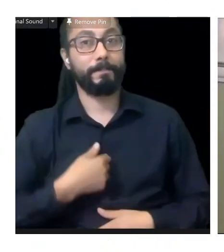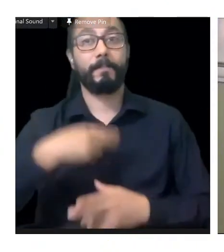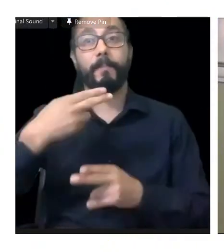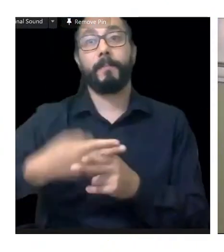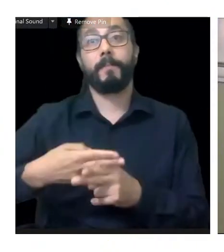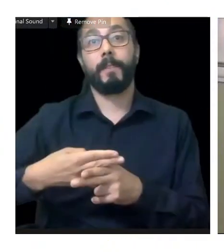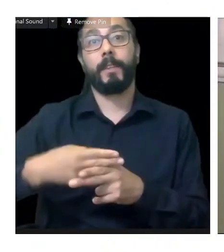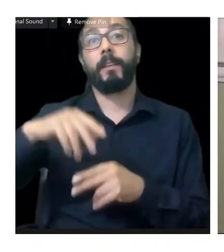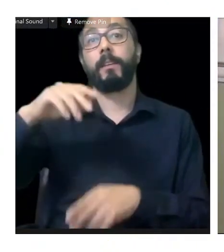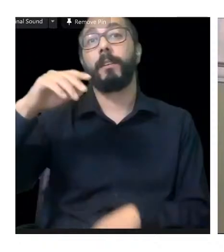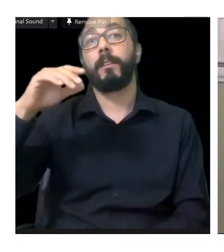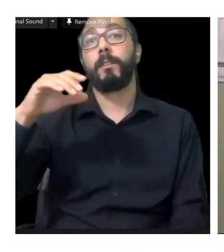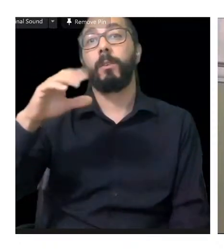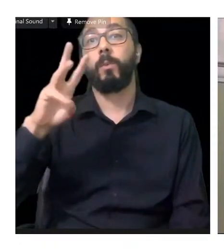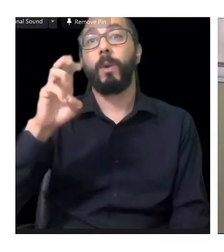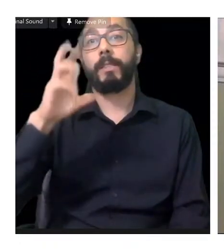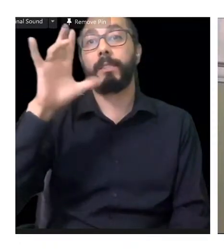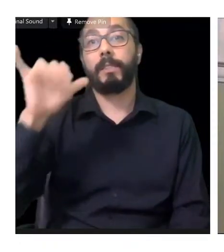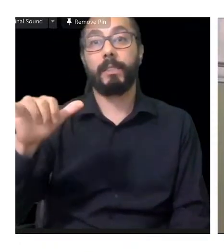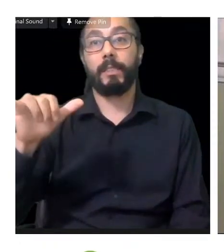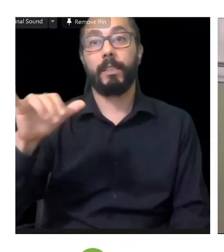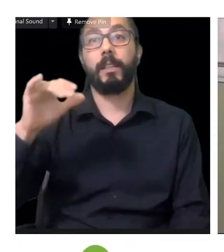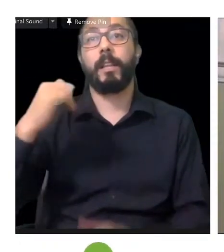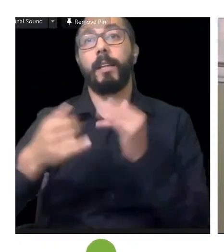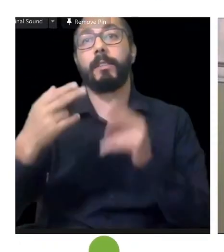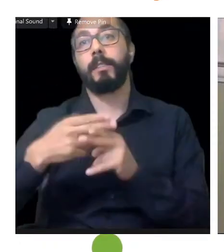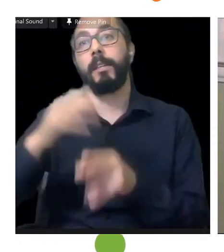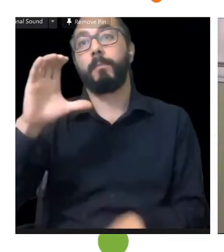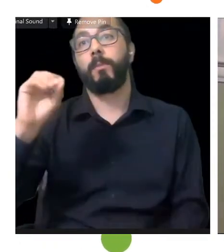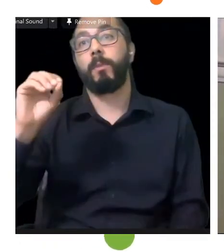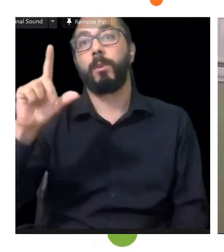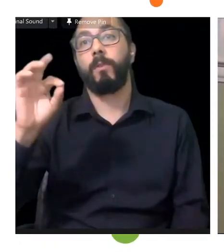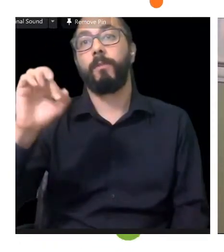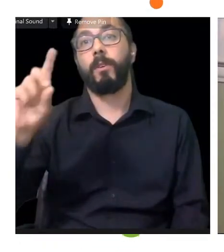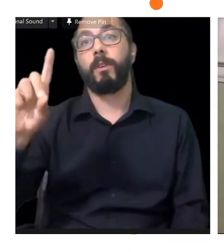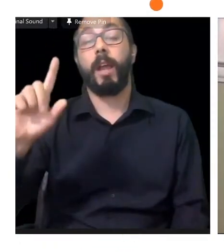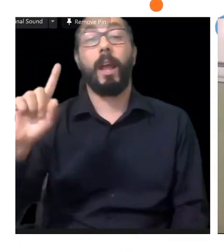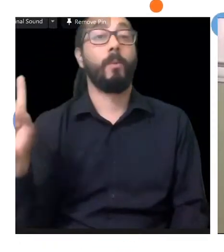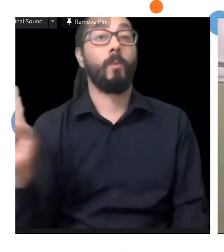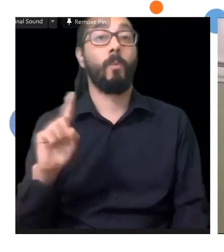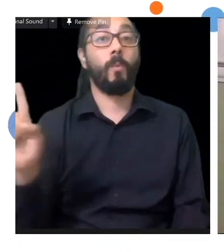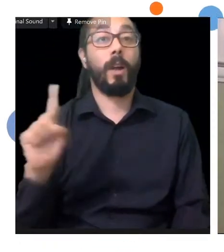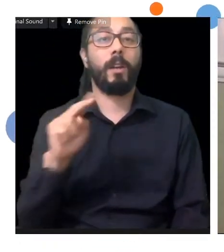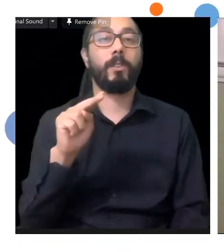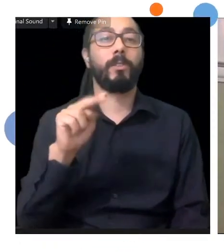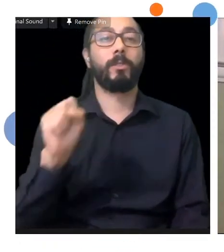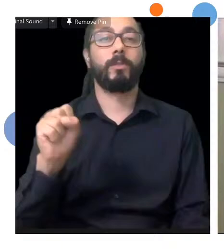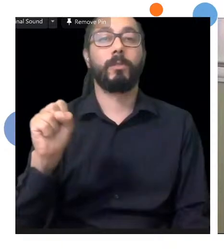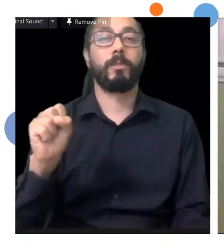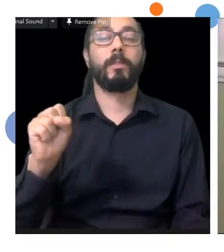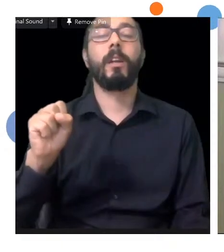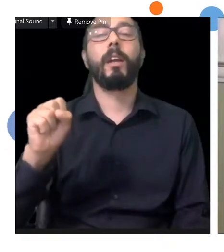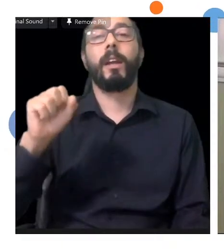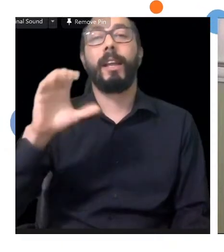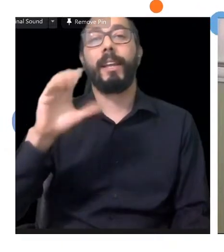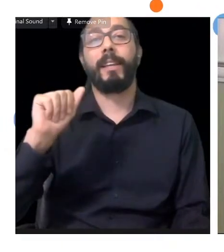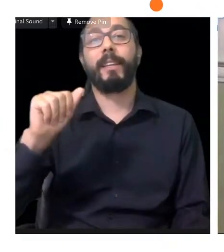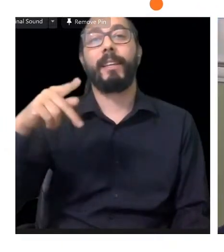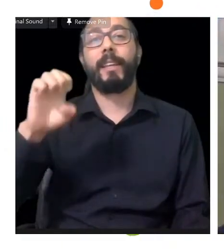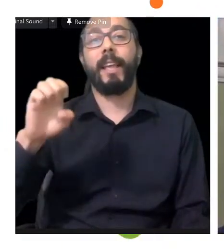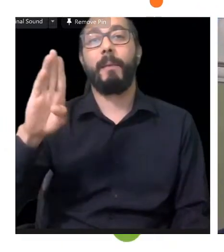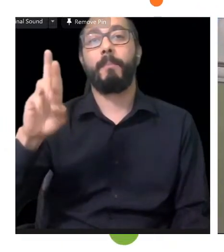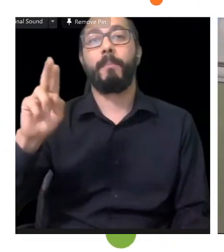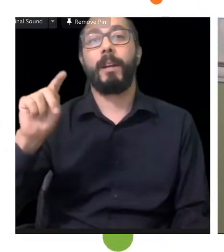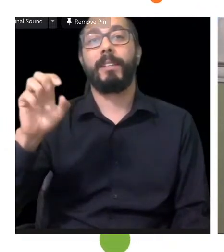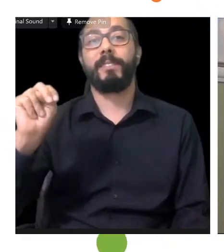pronouns are they, them, and I'm coming live from beautiful Cape Breton. We're currently about to be hit by a hurricane. So if I disappear